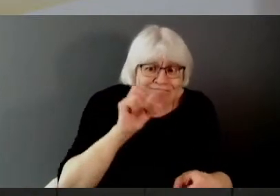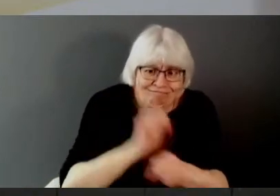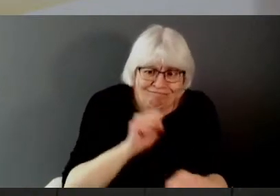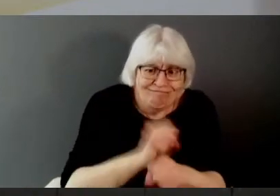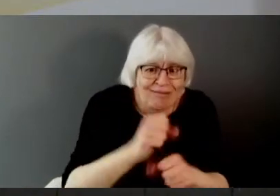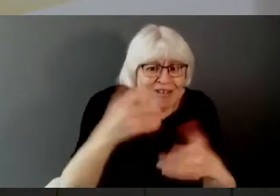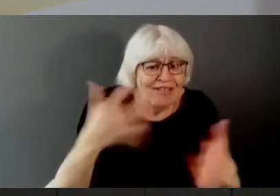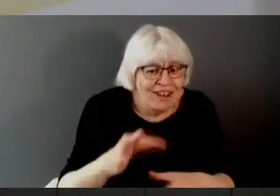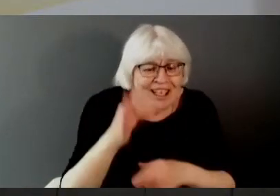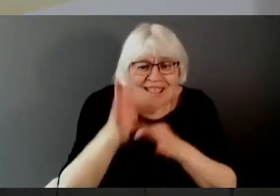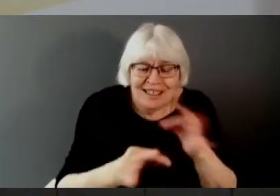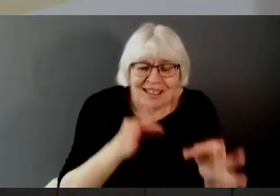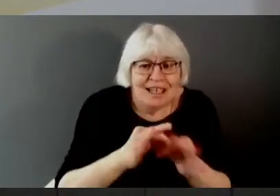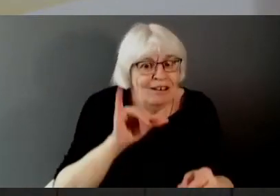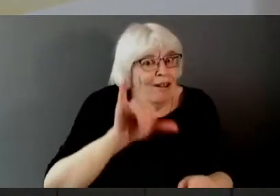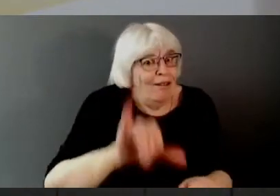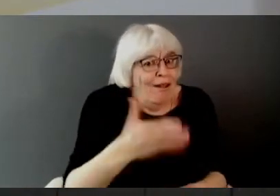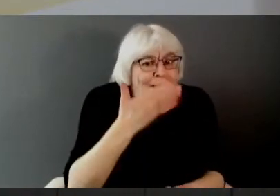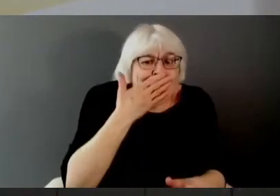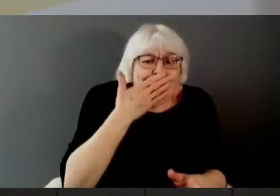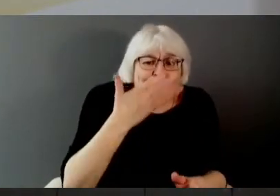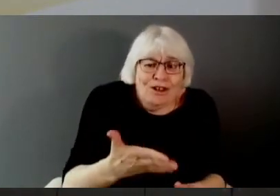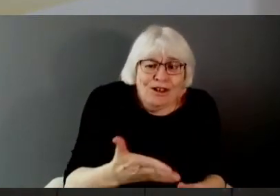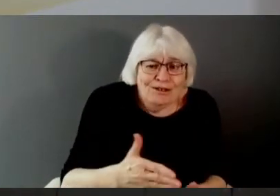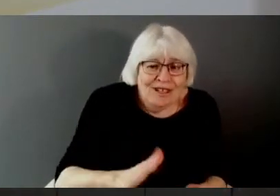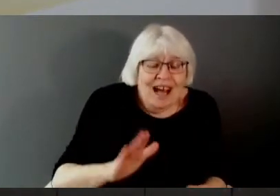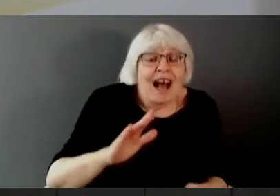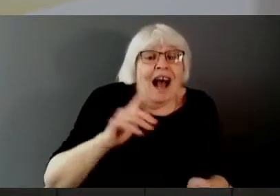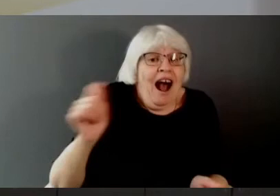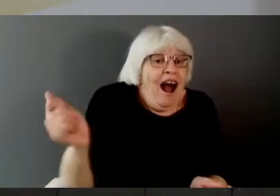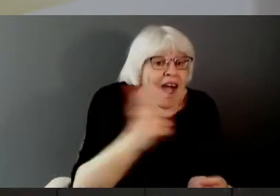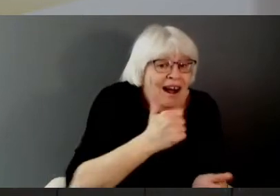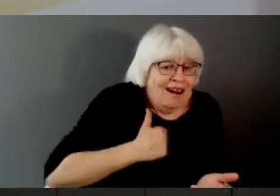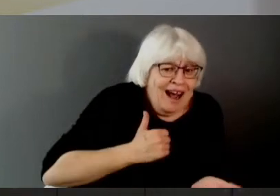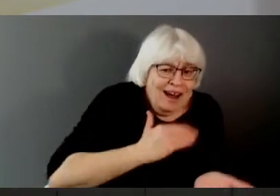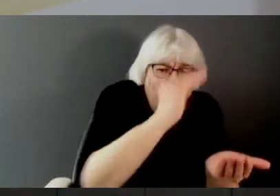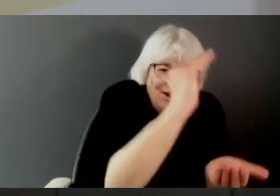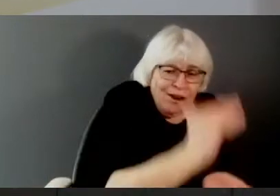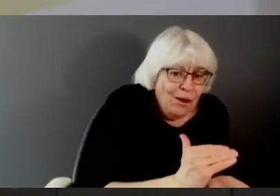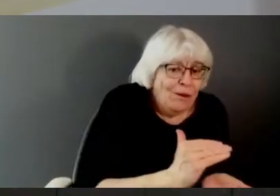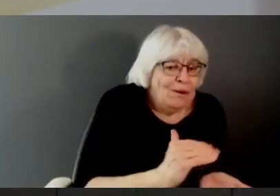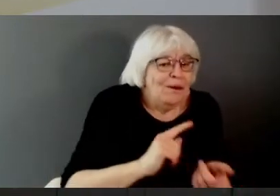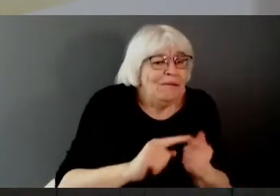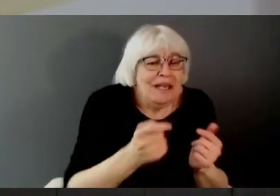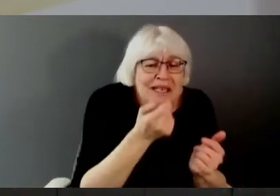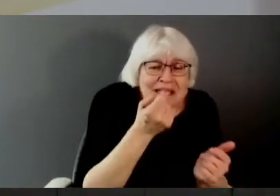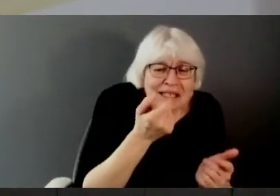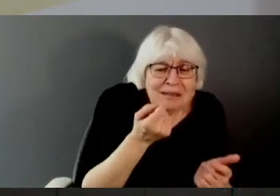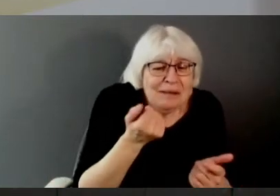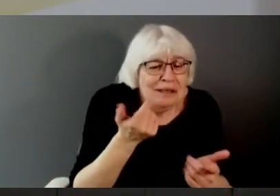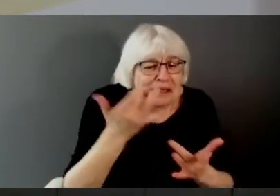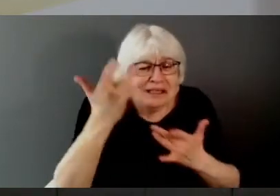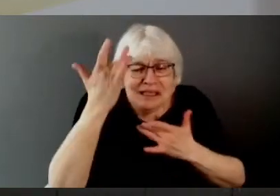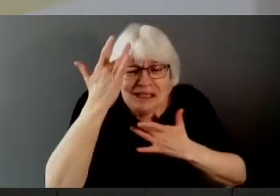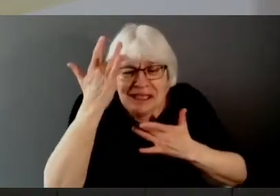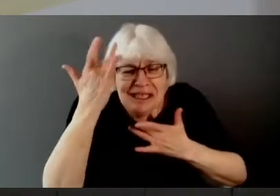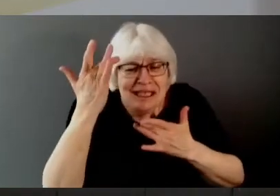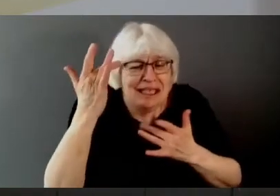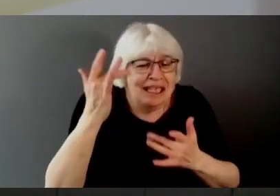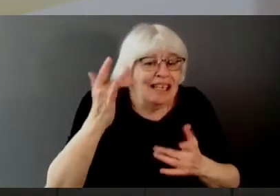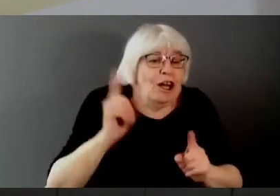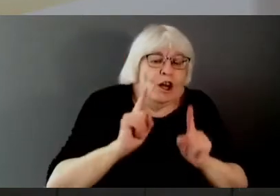develops symptoms of COVID-19, even mild ones, should be tested for the virus and self-isolate until the results are back.